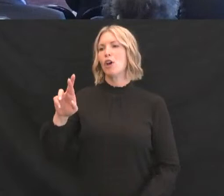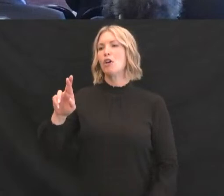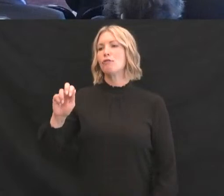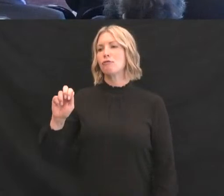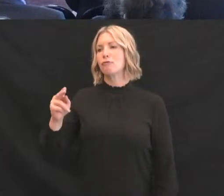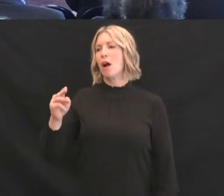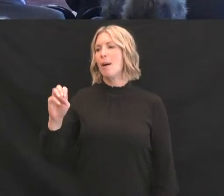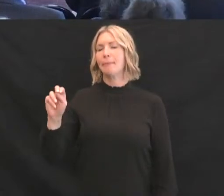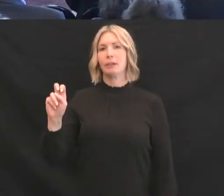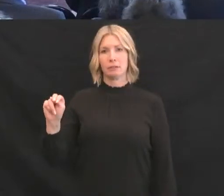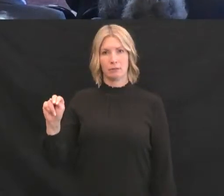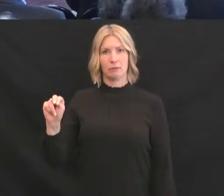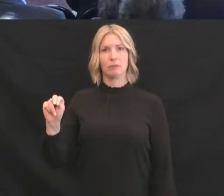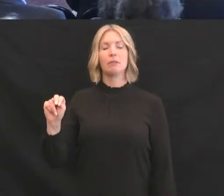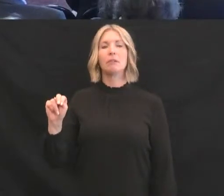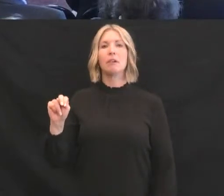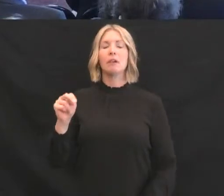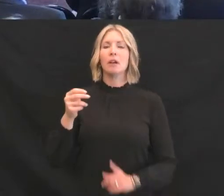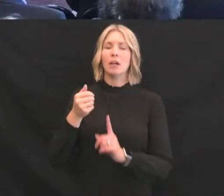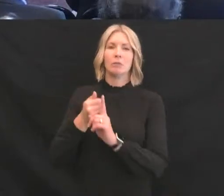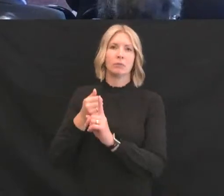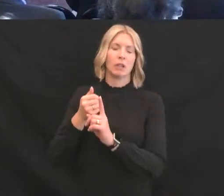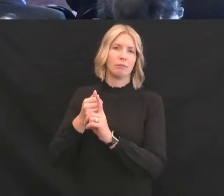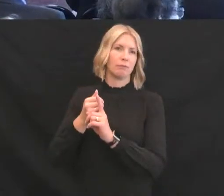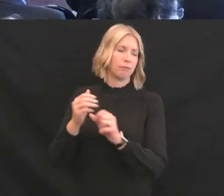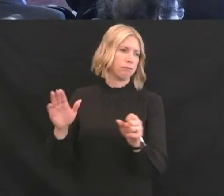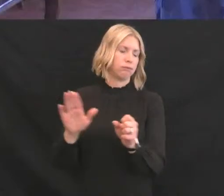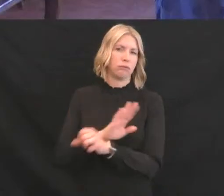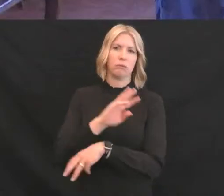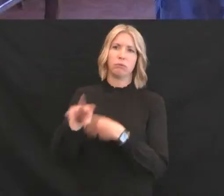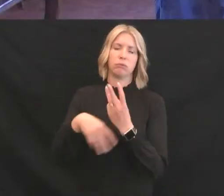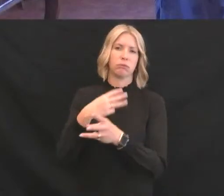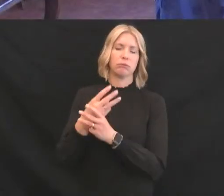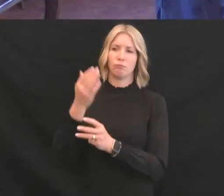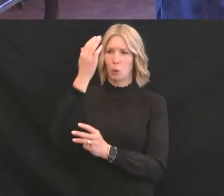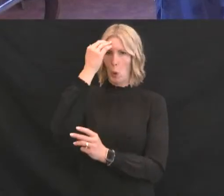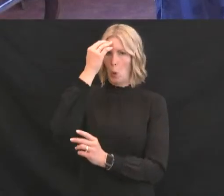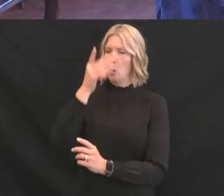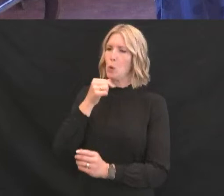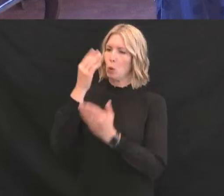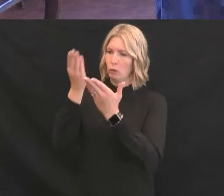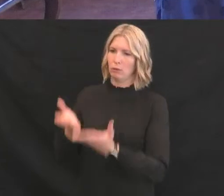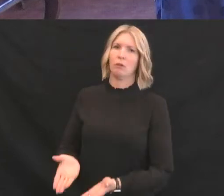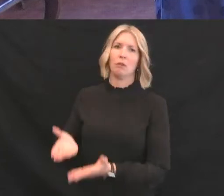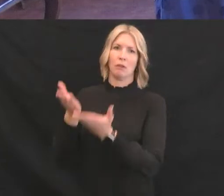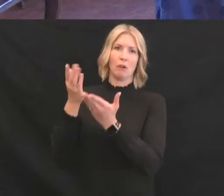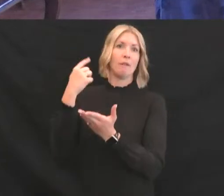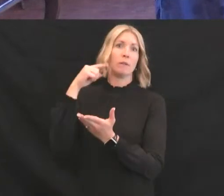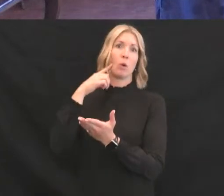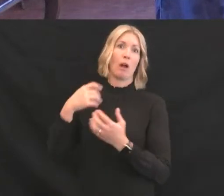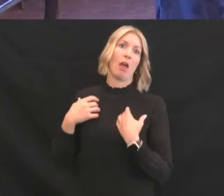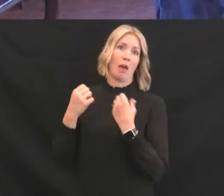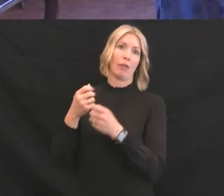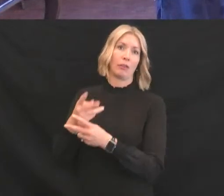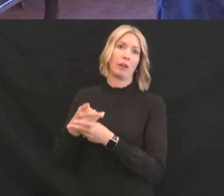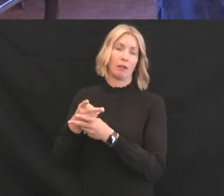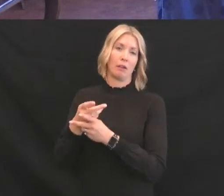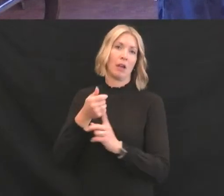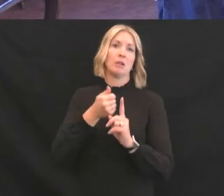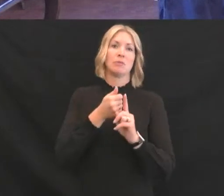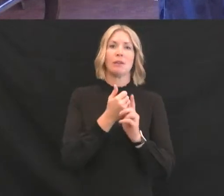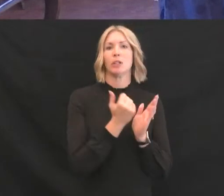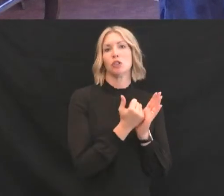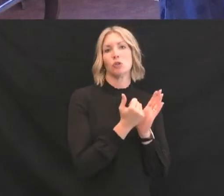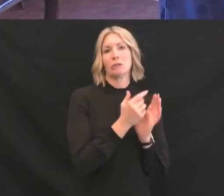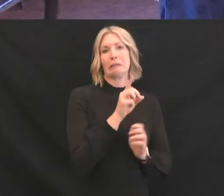Dr. Proton Rahman is internationally renowned in the field of healthcare. He was the Associate Dean of Clinical Research at the Faculty of